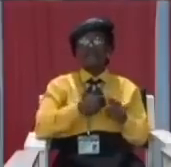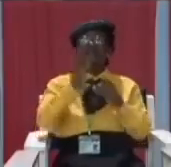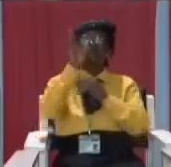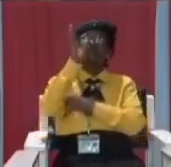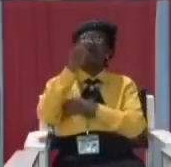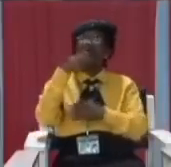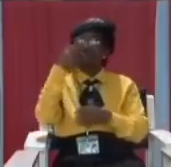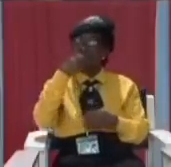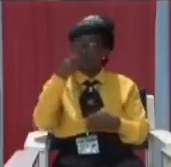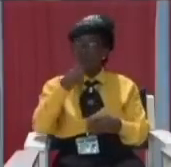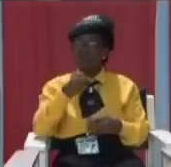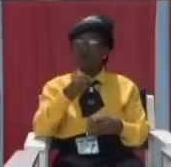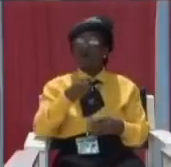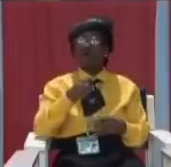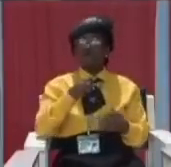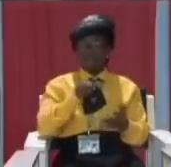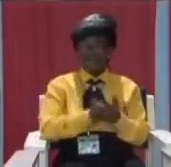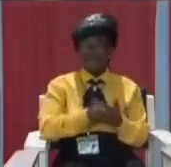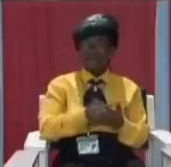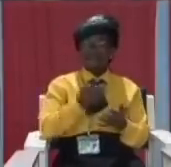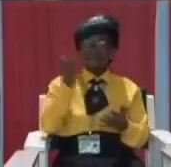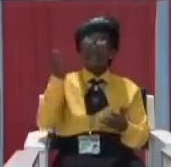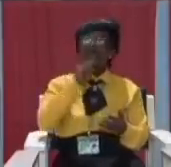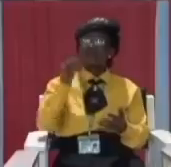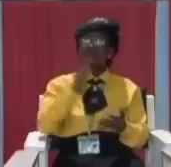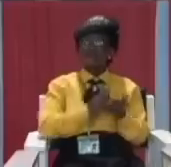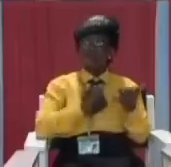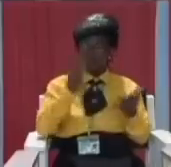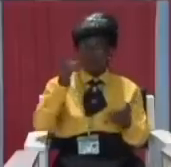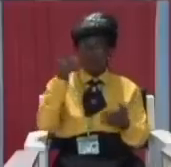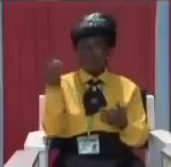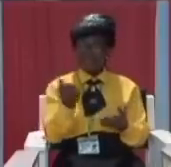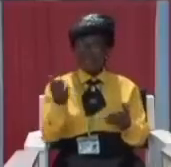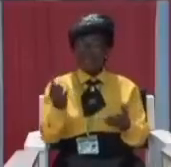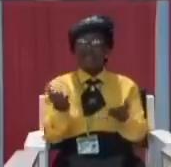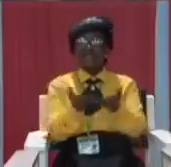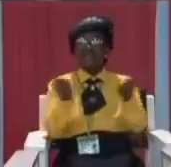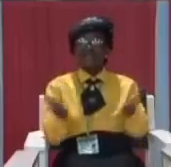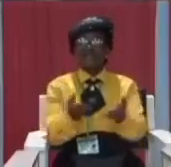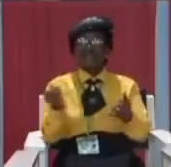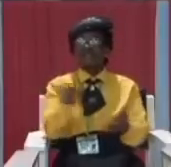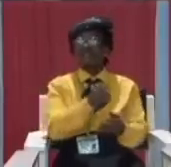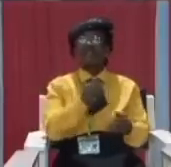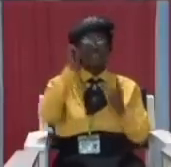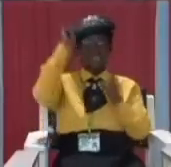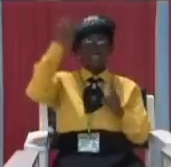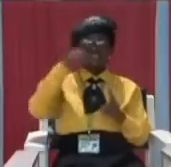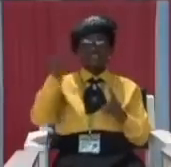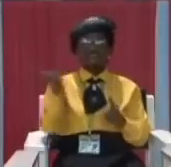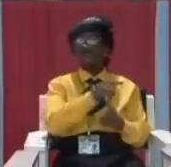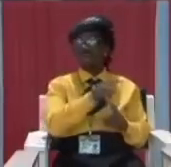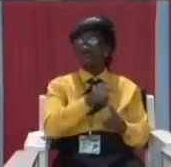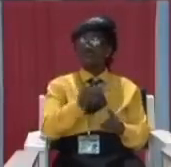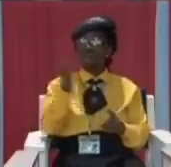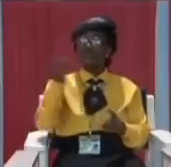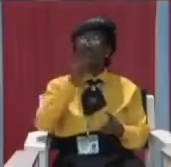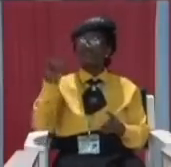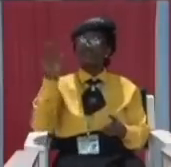He said, there's someone here. He said, you have no womb, but you are going to produce a set of twins.